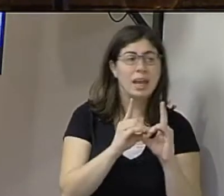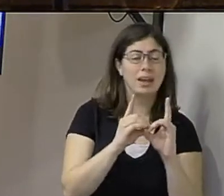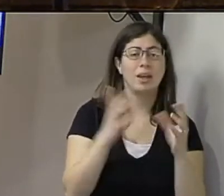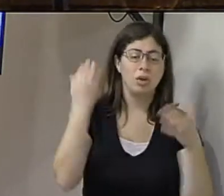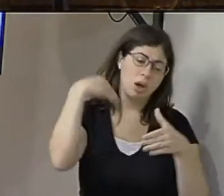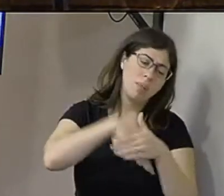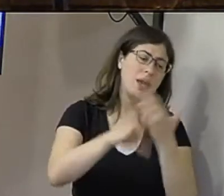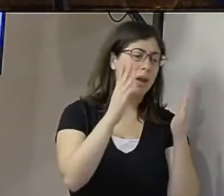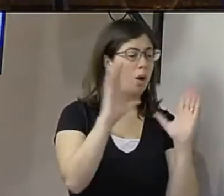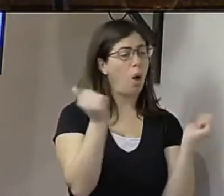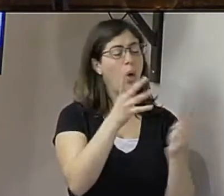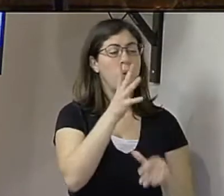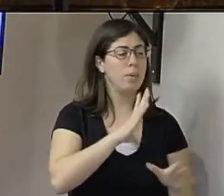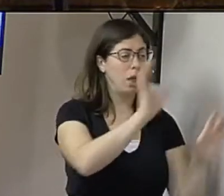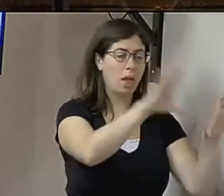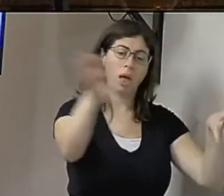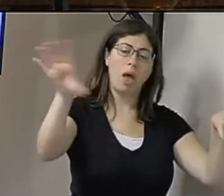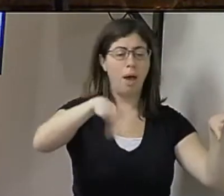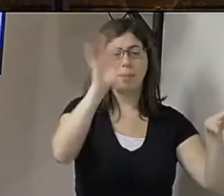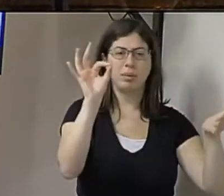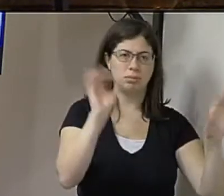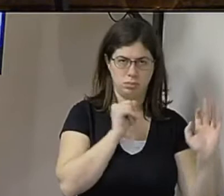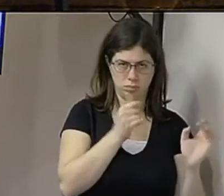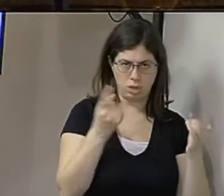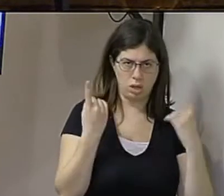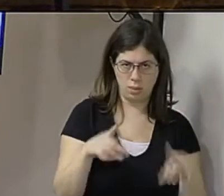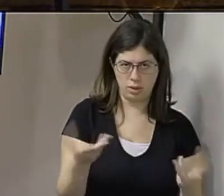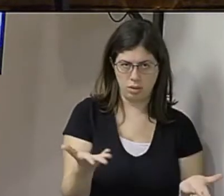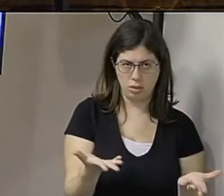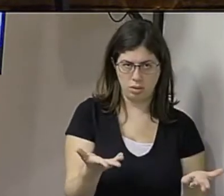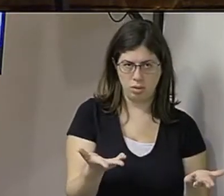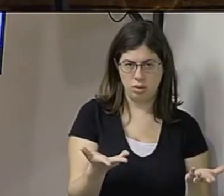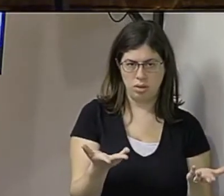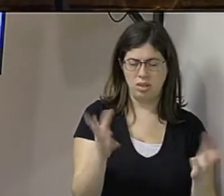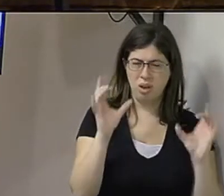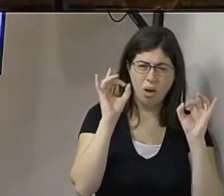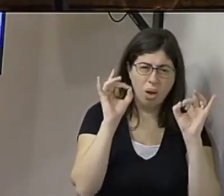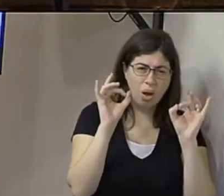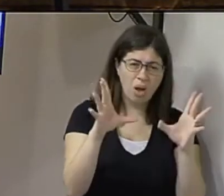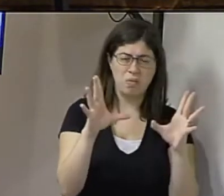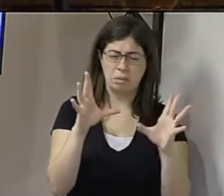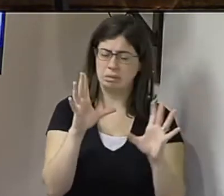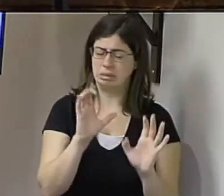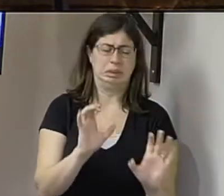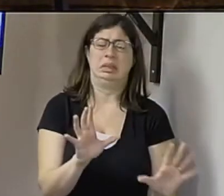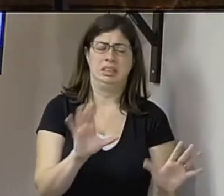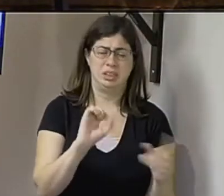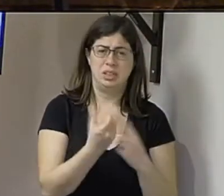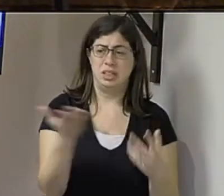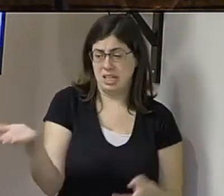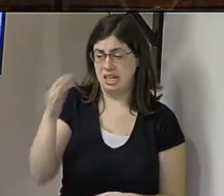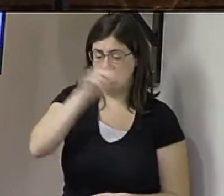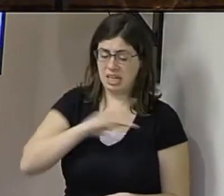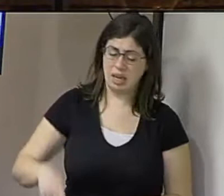come and line up all the ladies and I'll pick one. That's not how this is working. This is just as gross and awful as it sounds. Because he's the king,